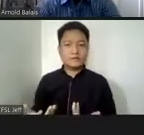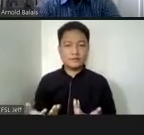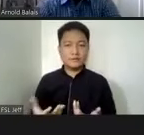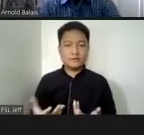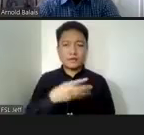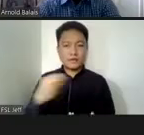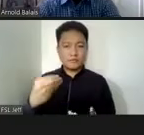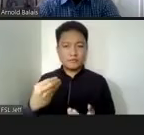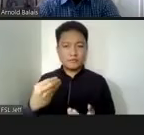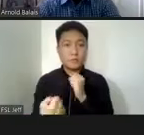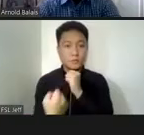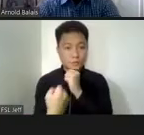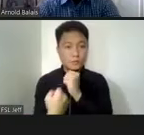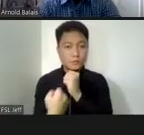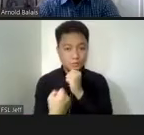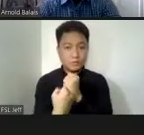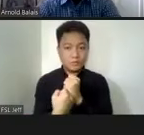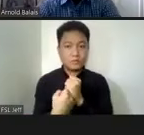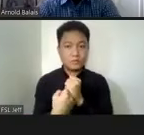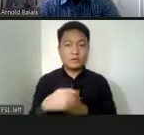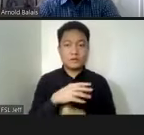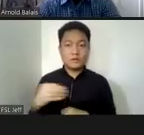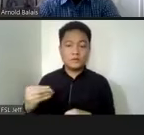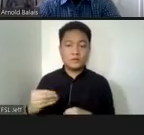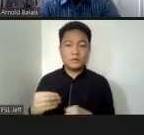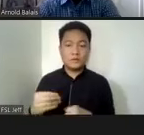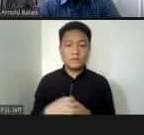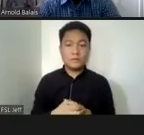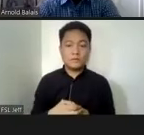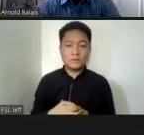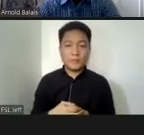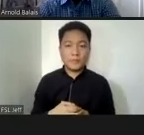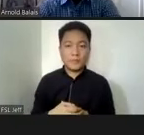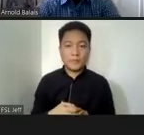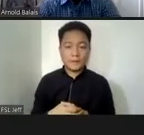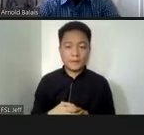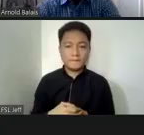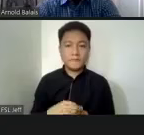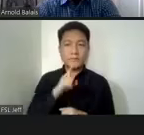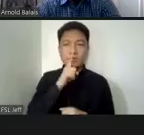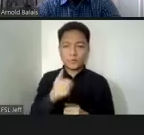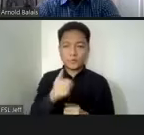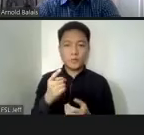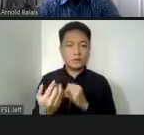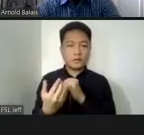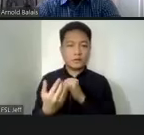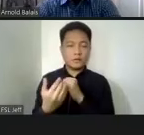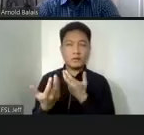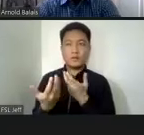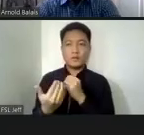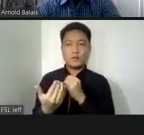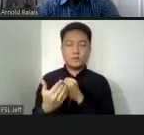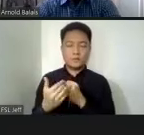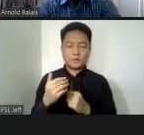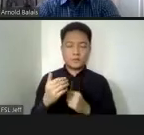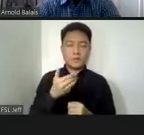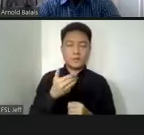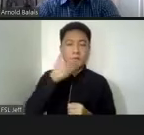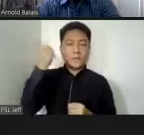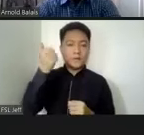to make a better future for the Filipino. And I guess the message that cut through